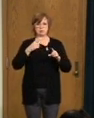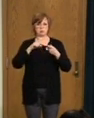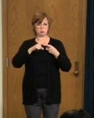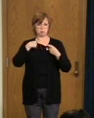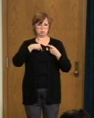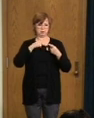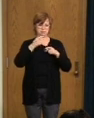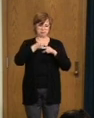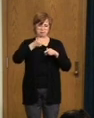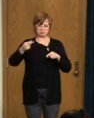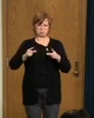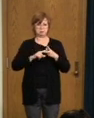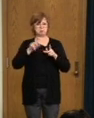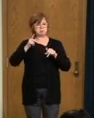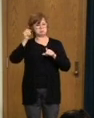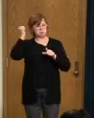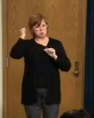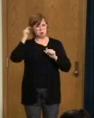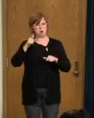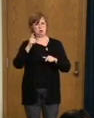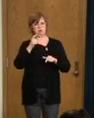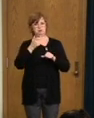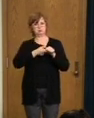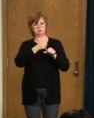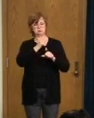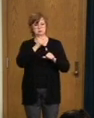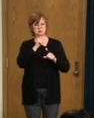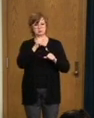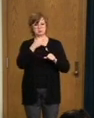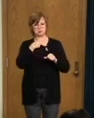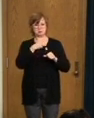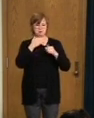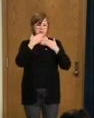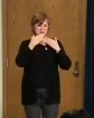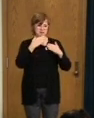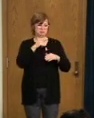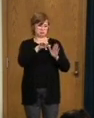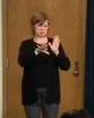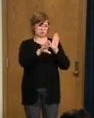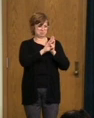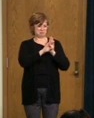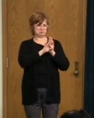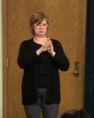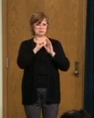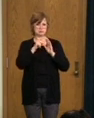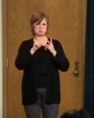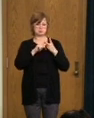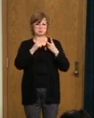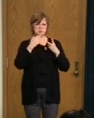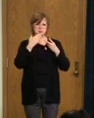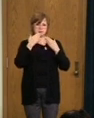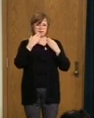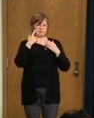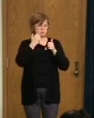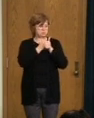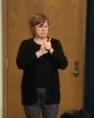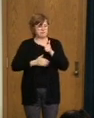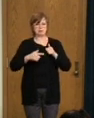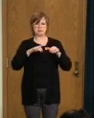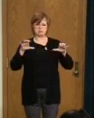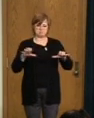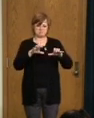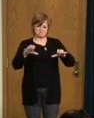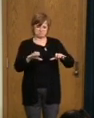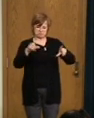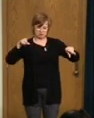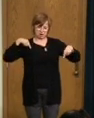we are so very grateful that he chose Saskatchewan, and we're so very grateful for all that you have done and for what you